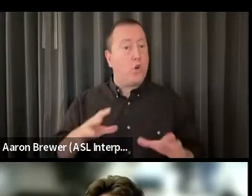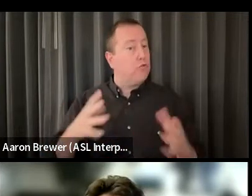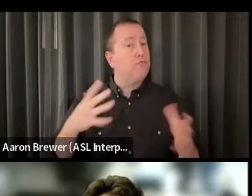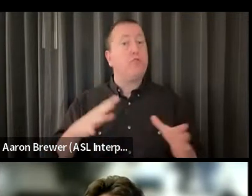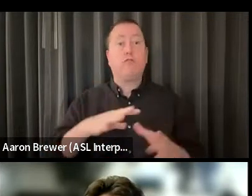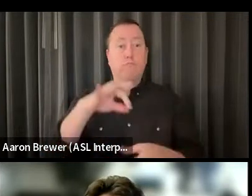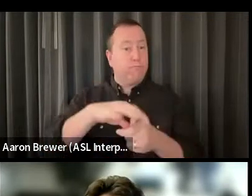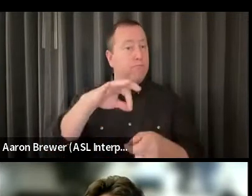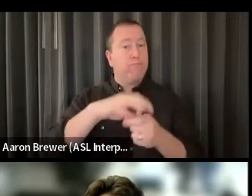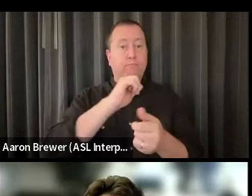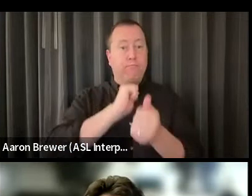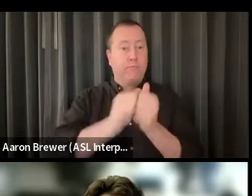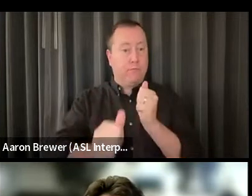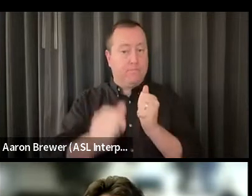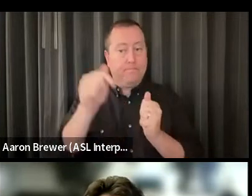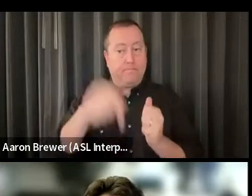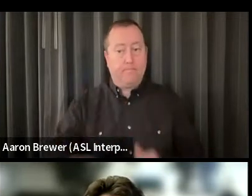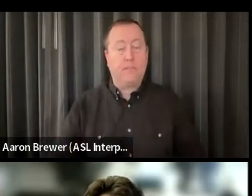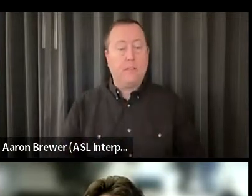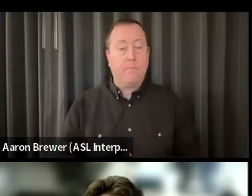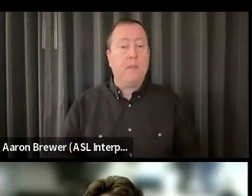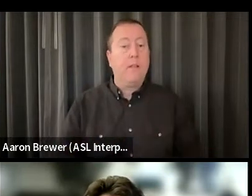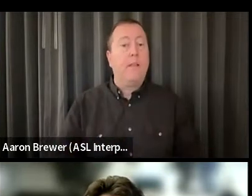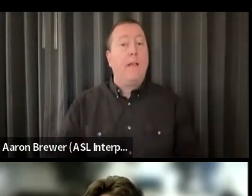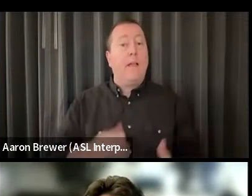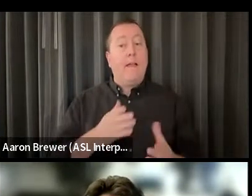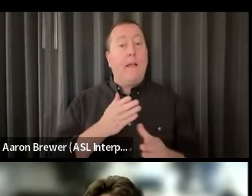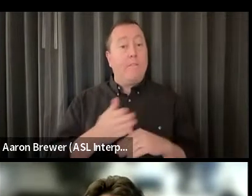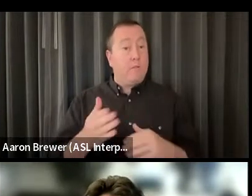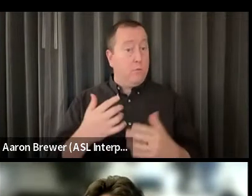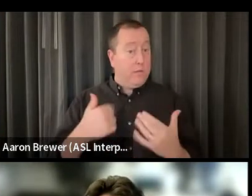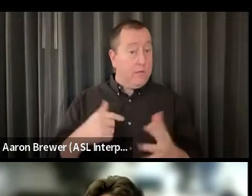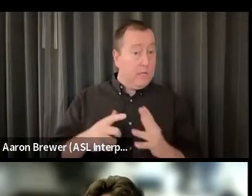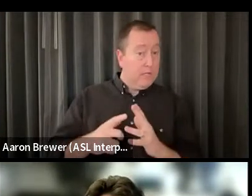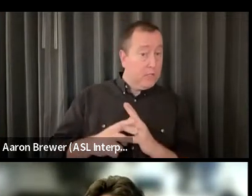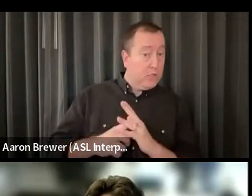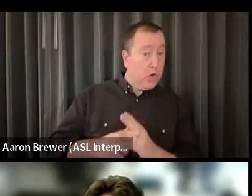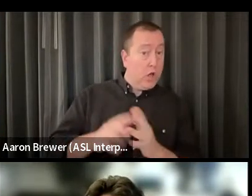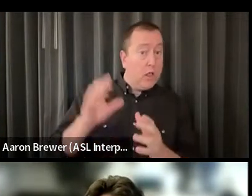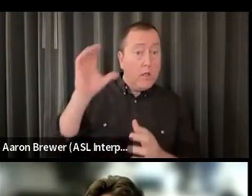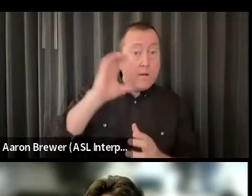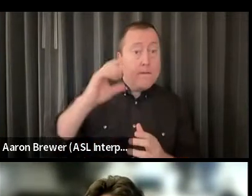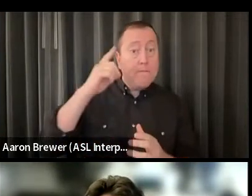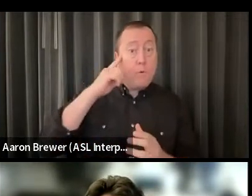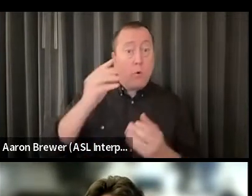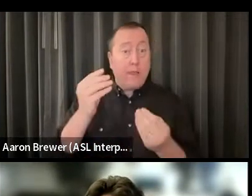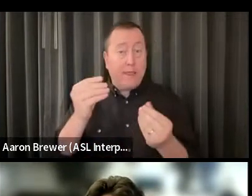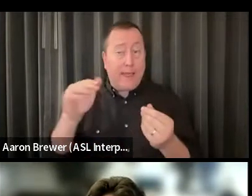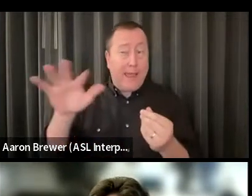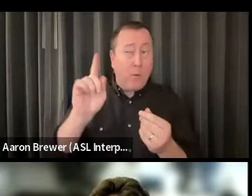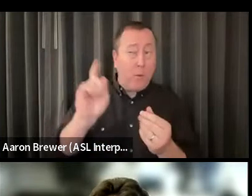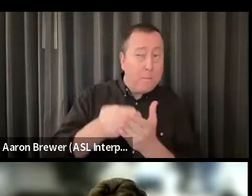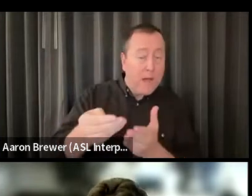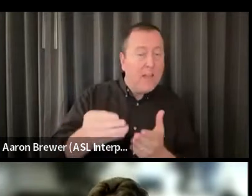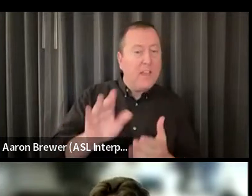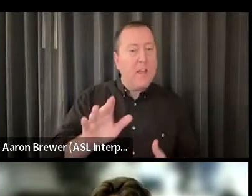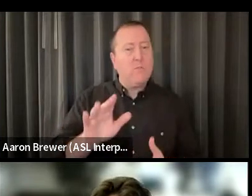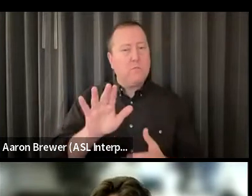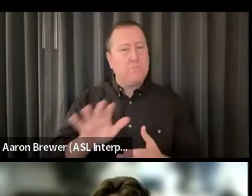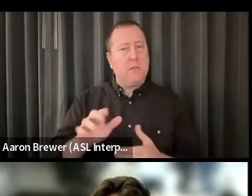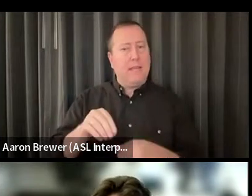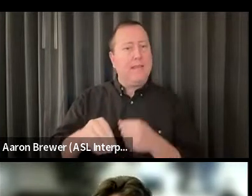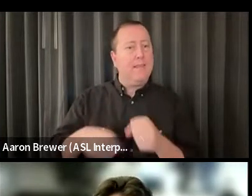Following the approval of the project, the property acquisition process began in early 22 and concluded around August of